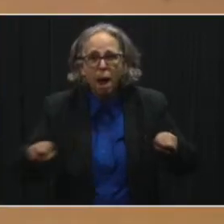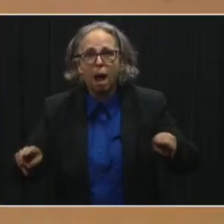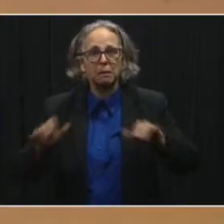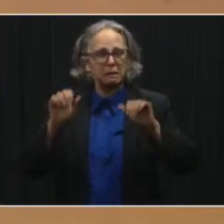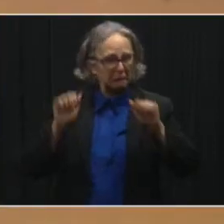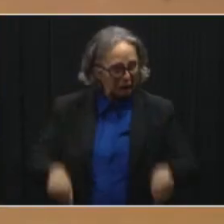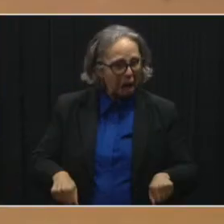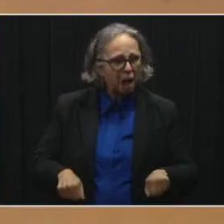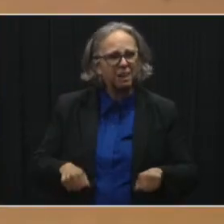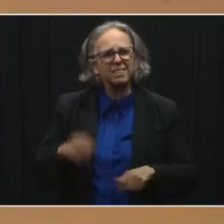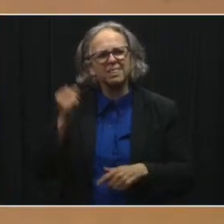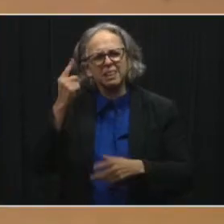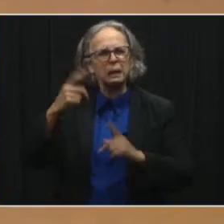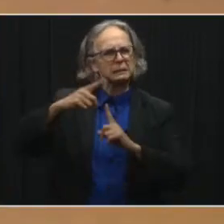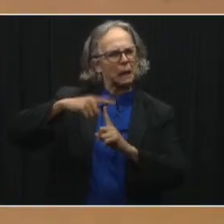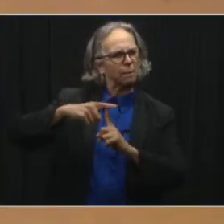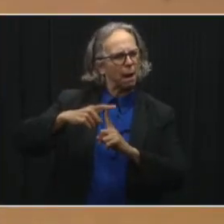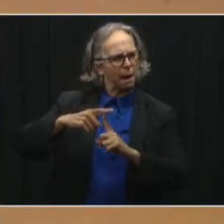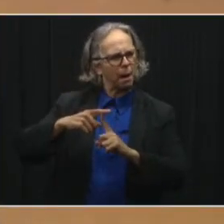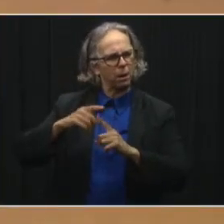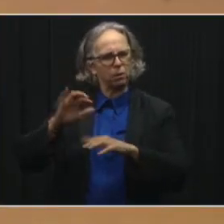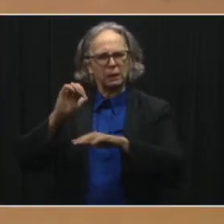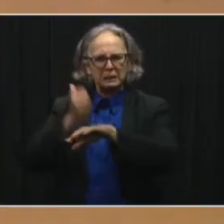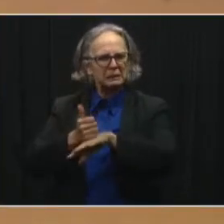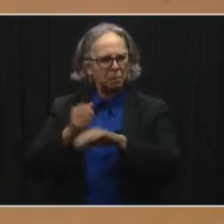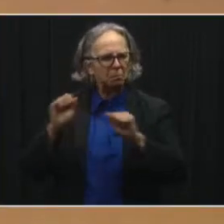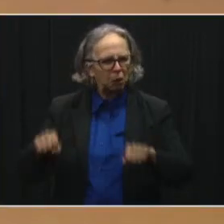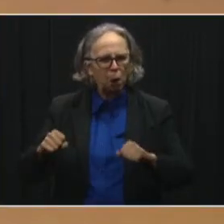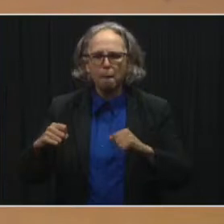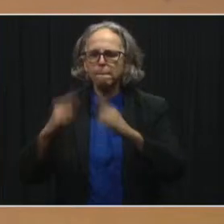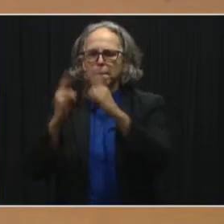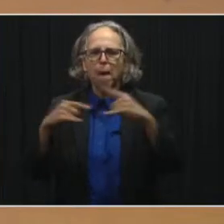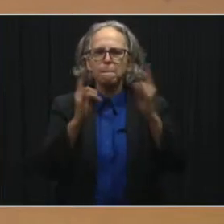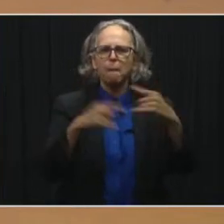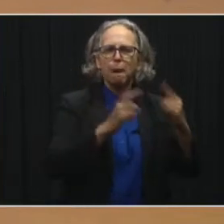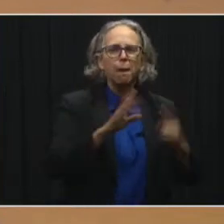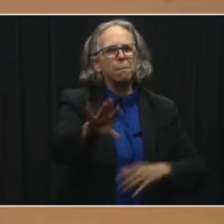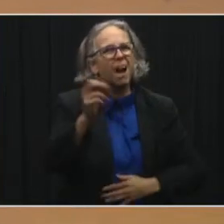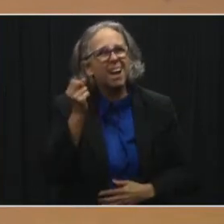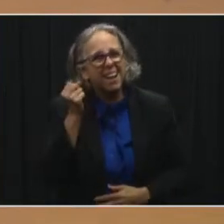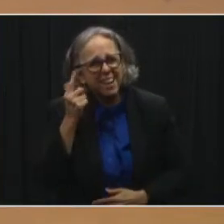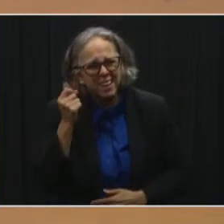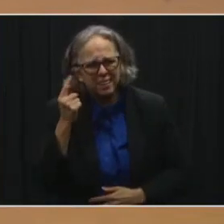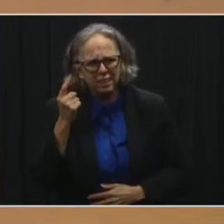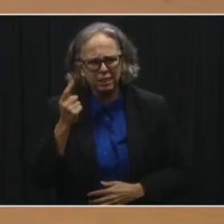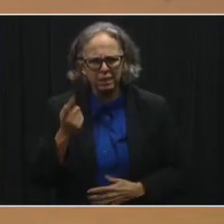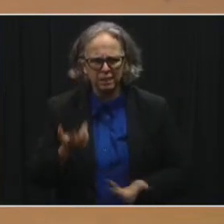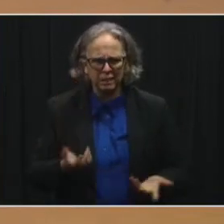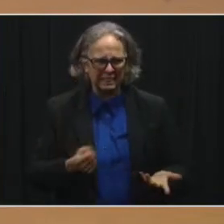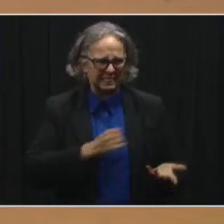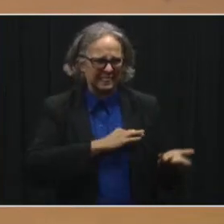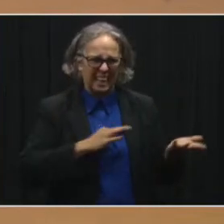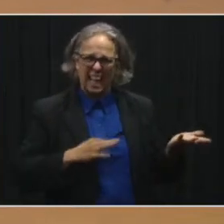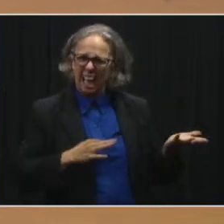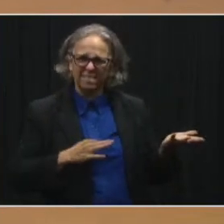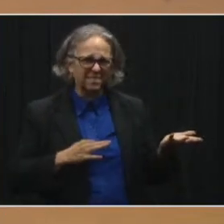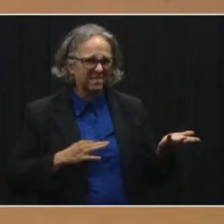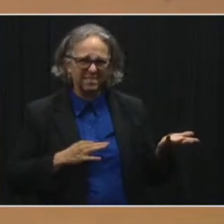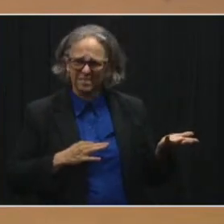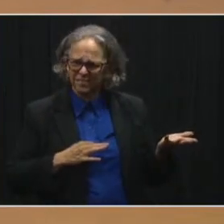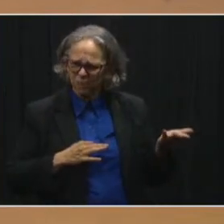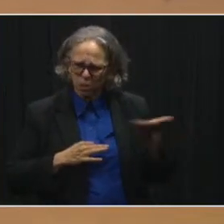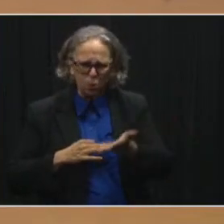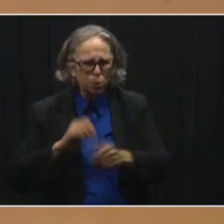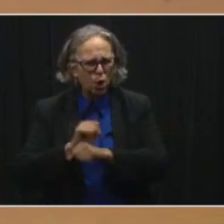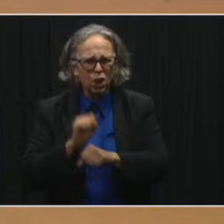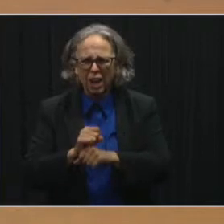surge last year, but it does us no good to put the physical part of that in play when